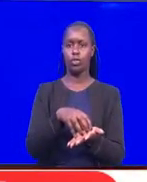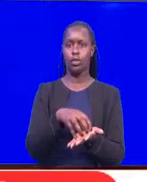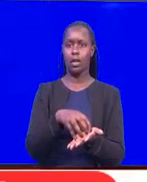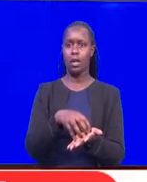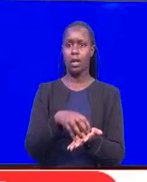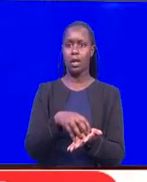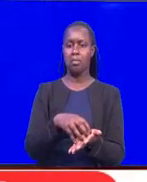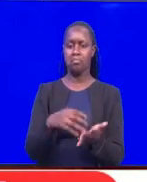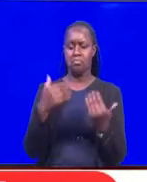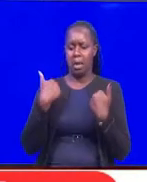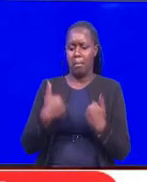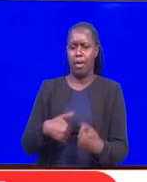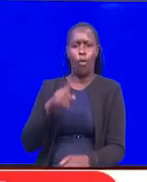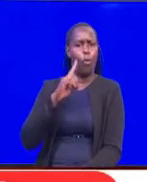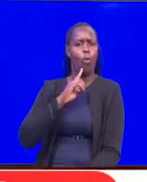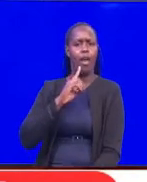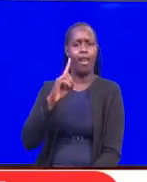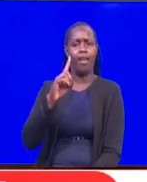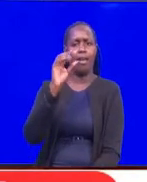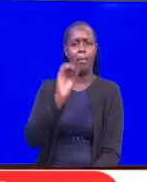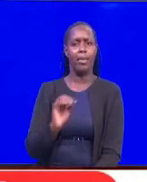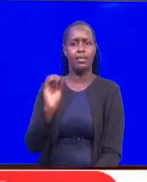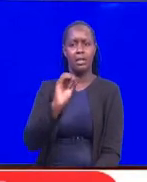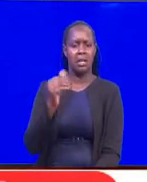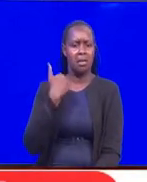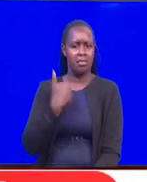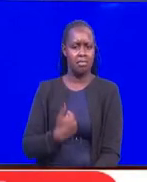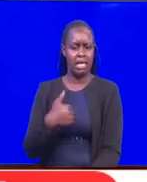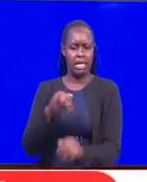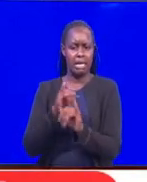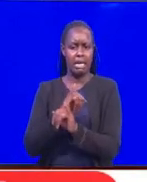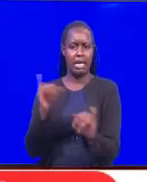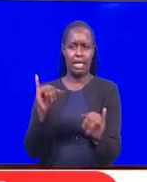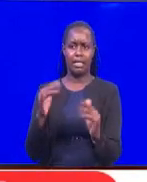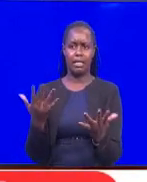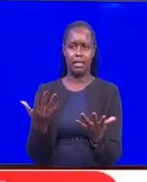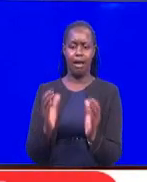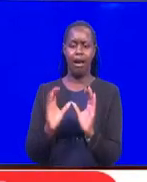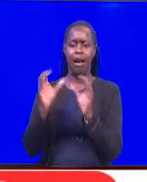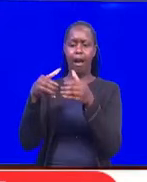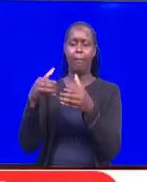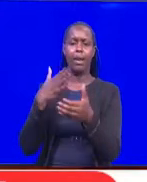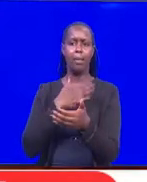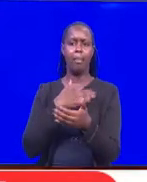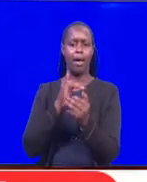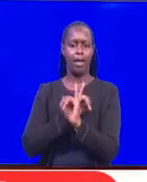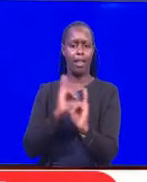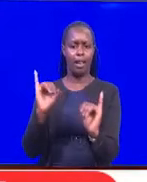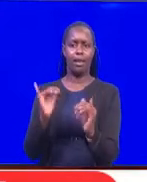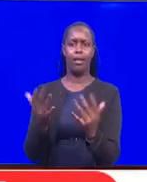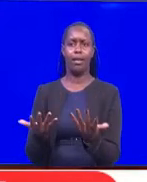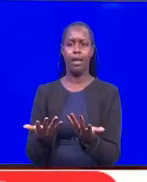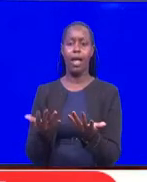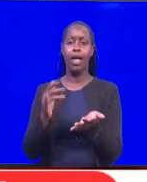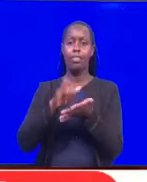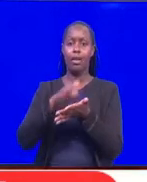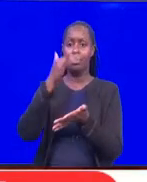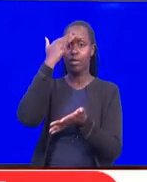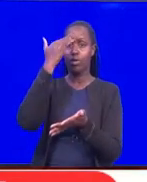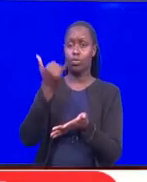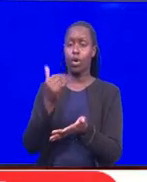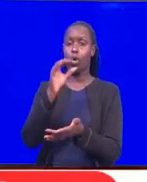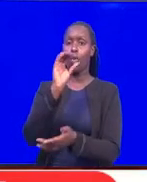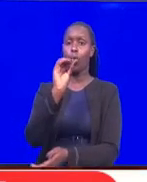am 100% sure that I'm innocent, my company is innocent, and this is why the